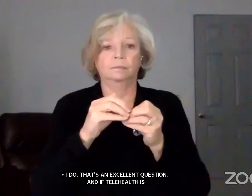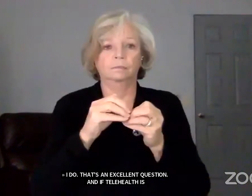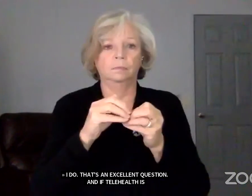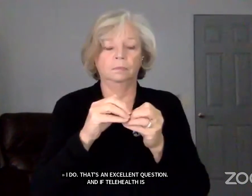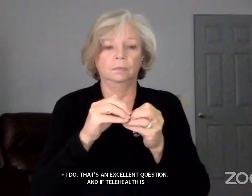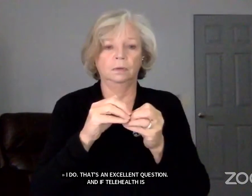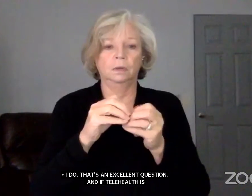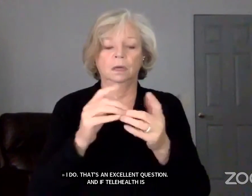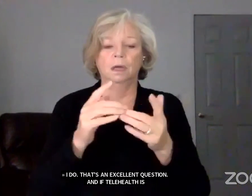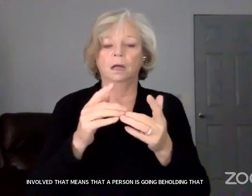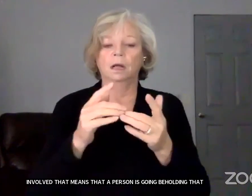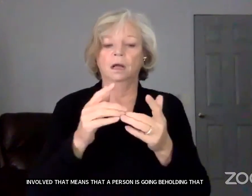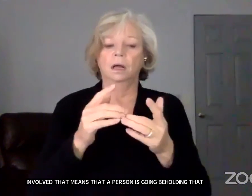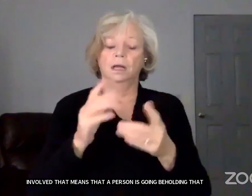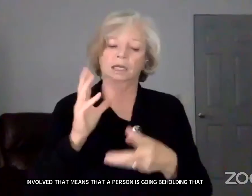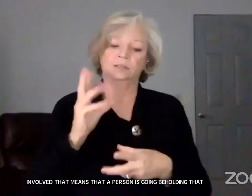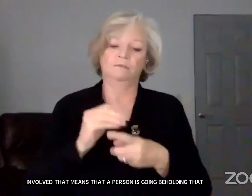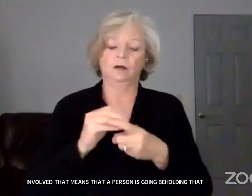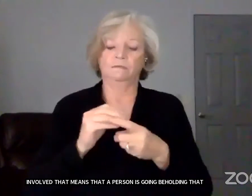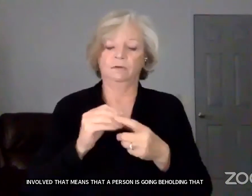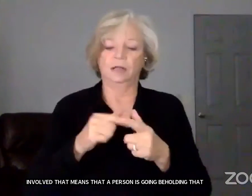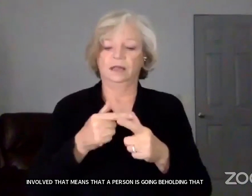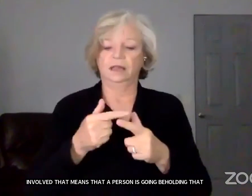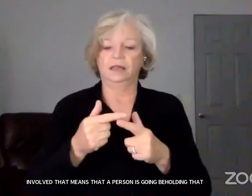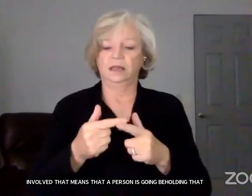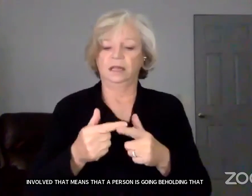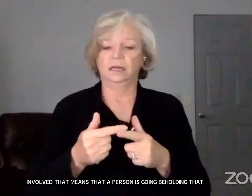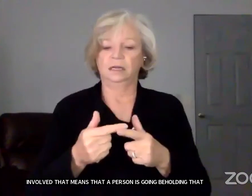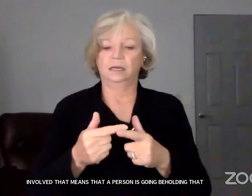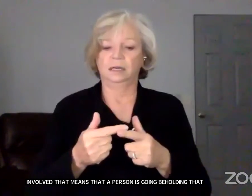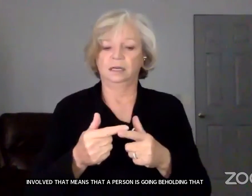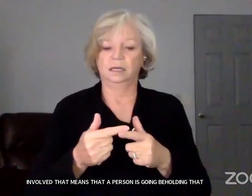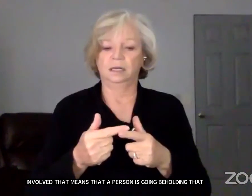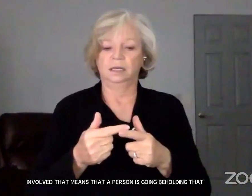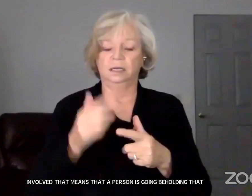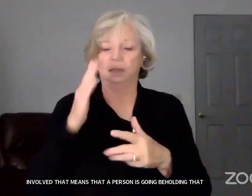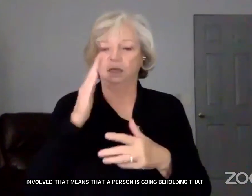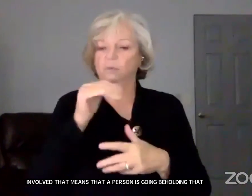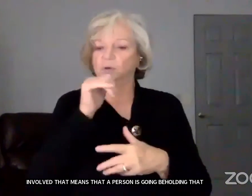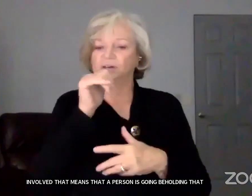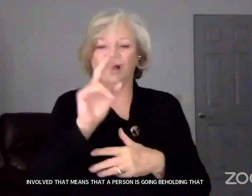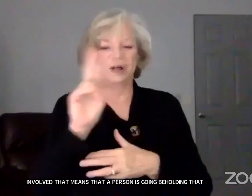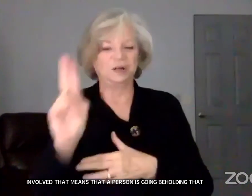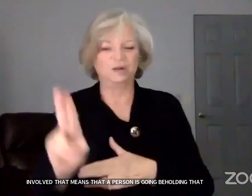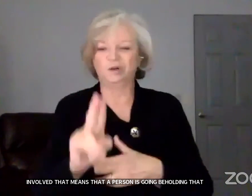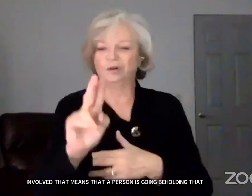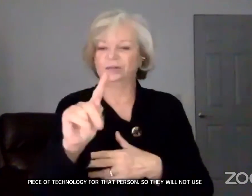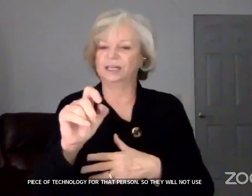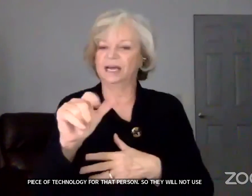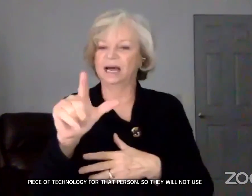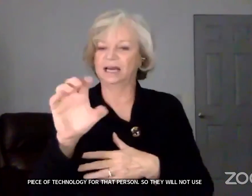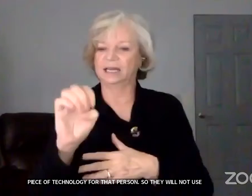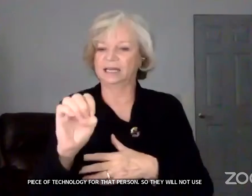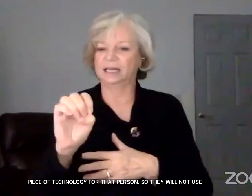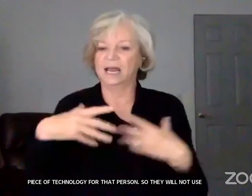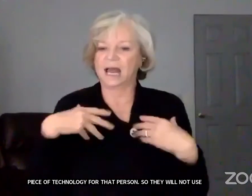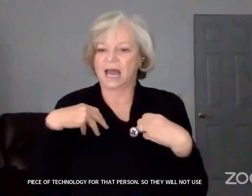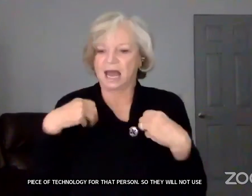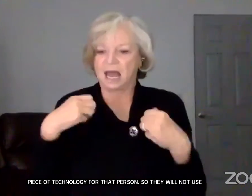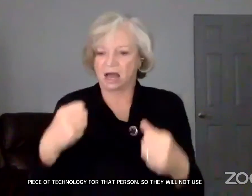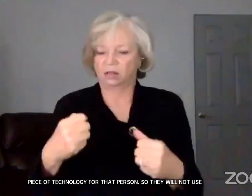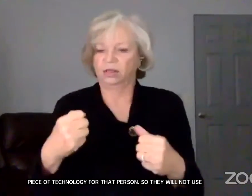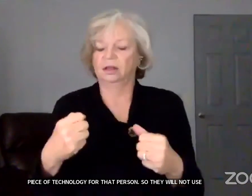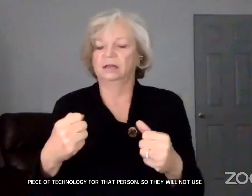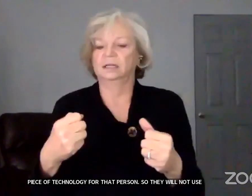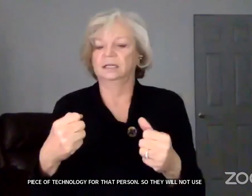piece of technology for that person. So they will not use telehealth if they feel like it could be something more dramatic. And